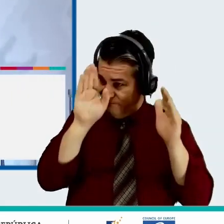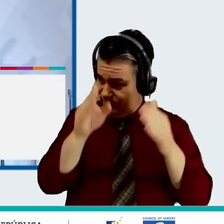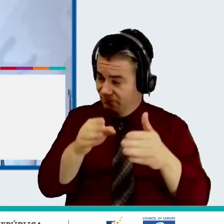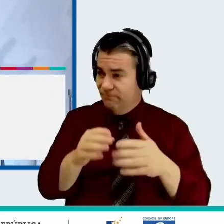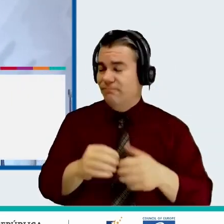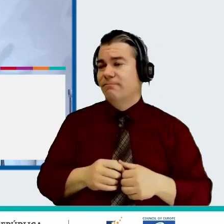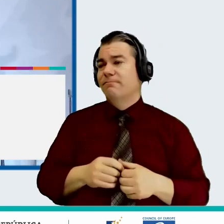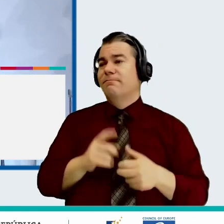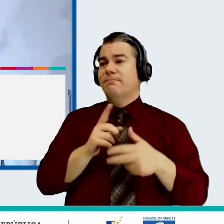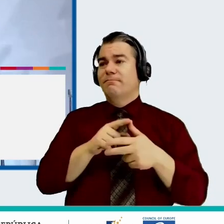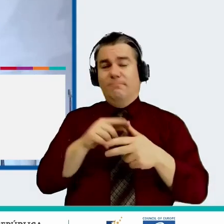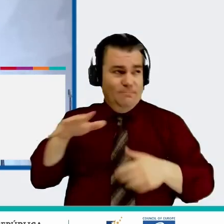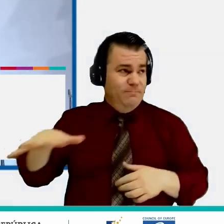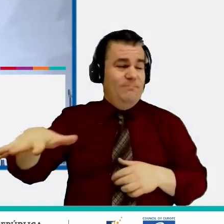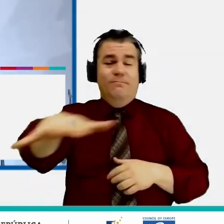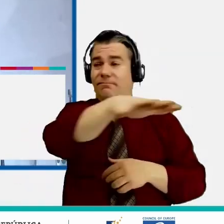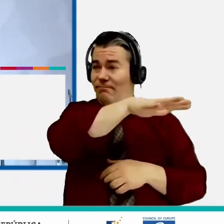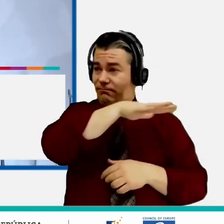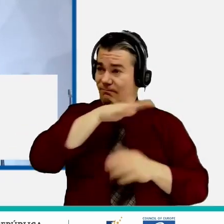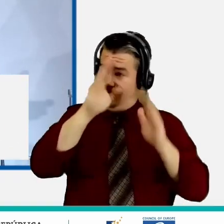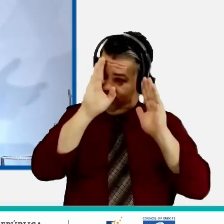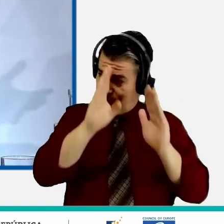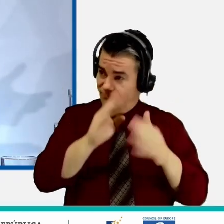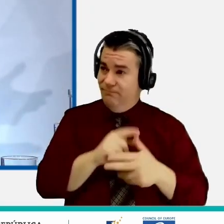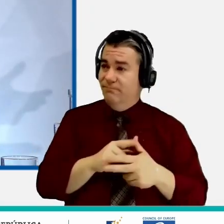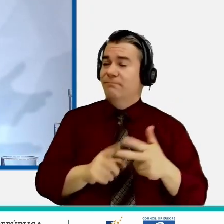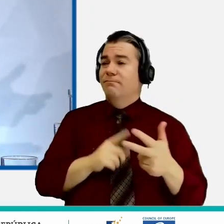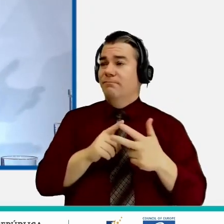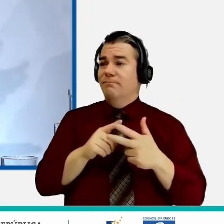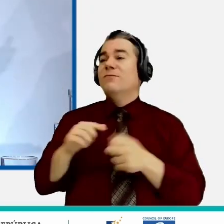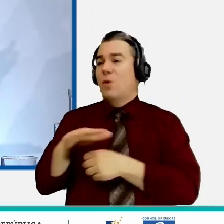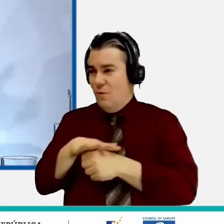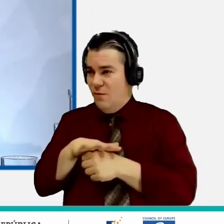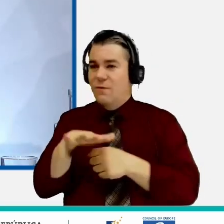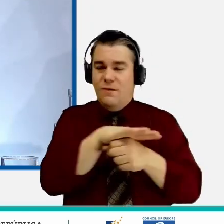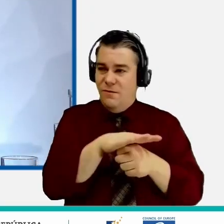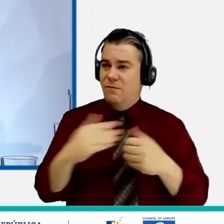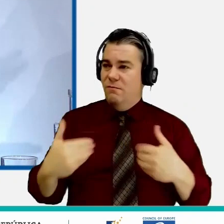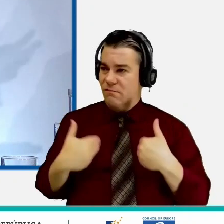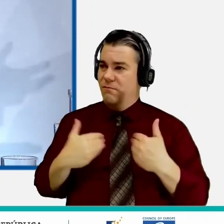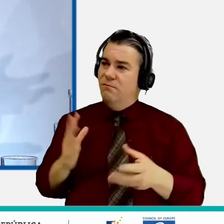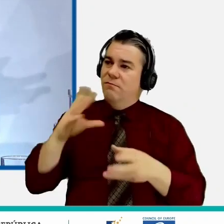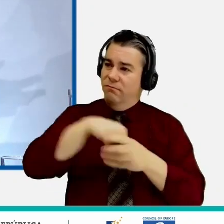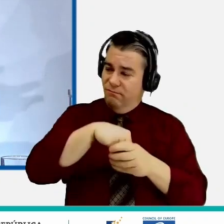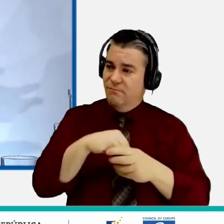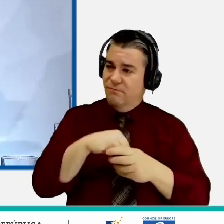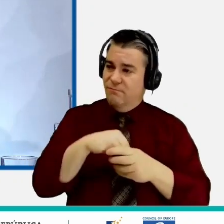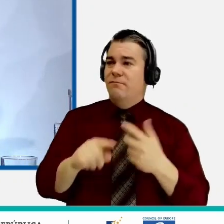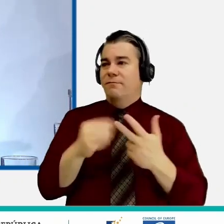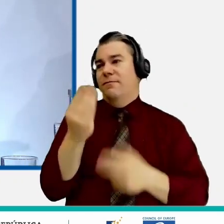a system approach. Mm. And second, go local, involve young people. Third, follow the money.